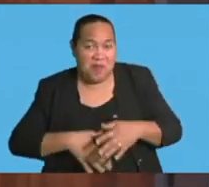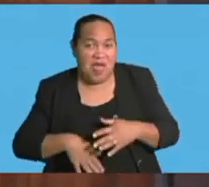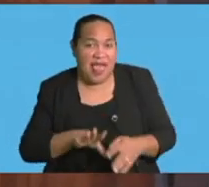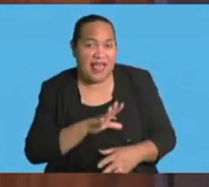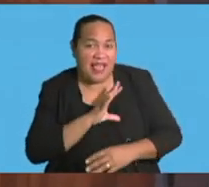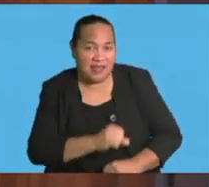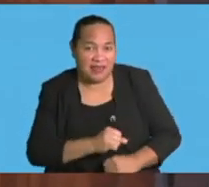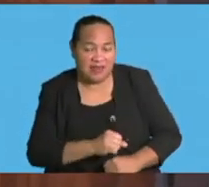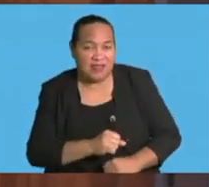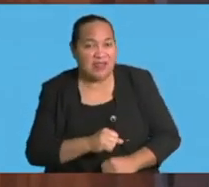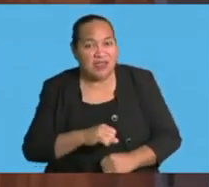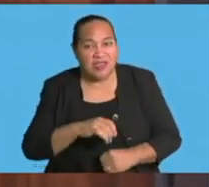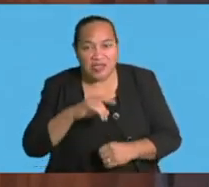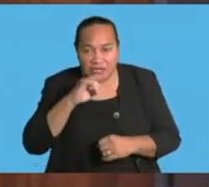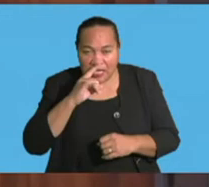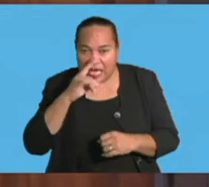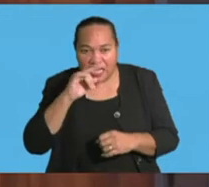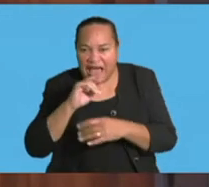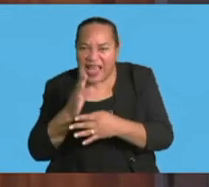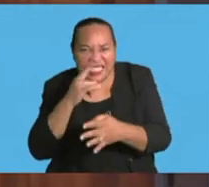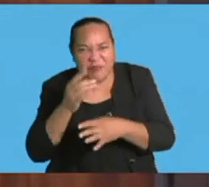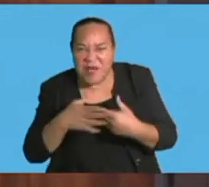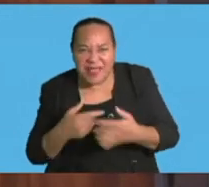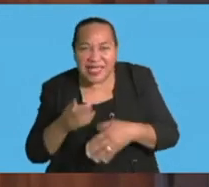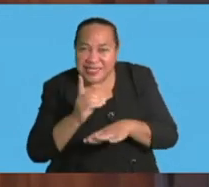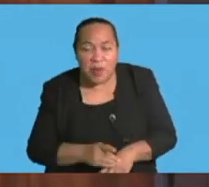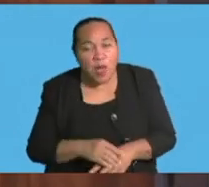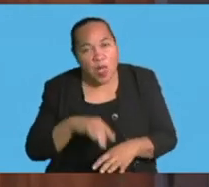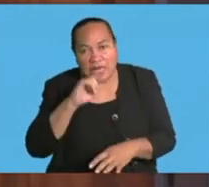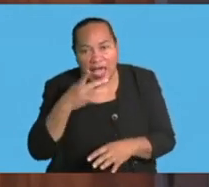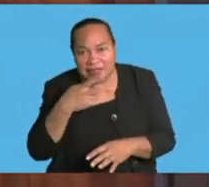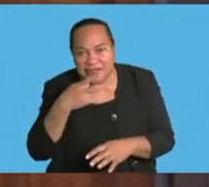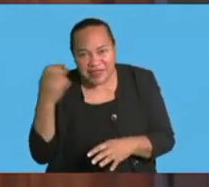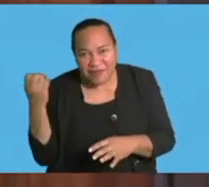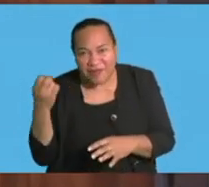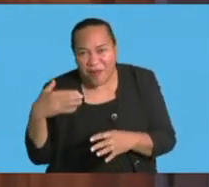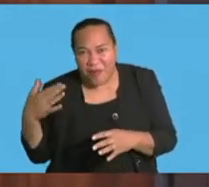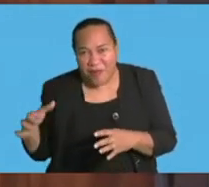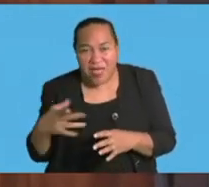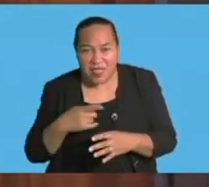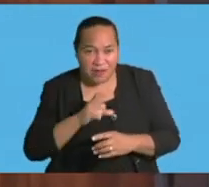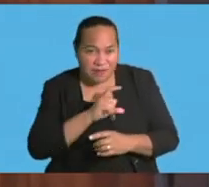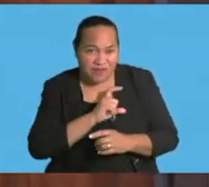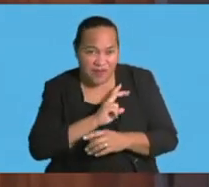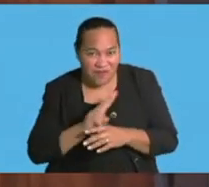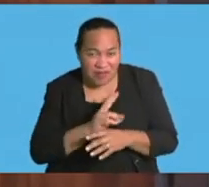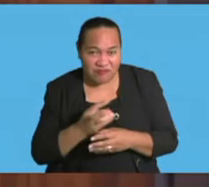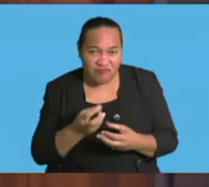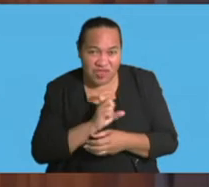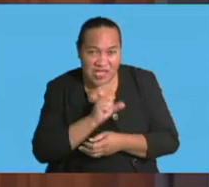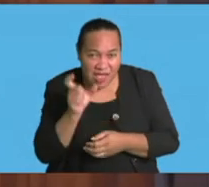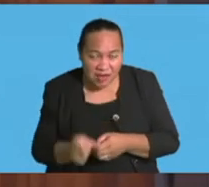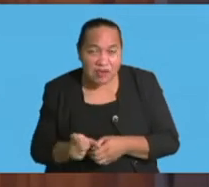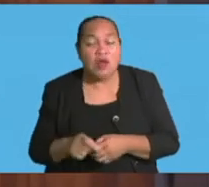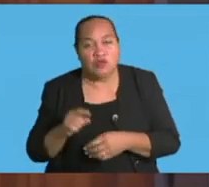no disability can steal away. It is with this acceptance and strive for inclusive development for all Fijians that the